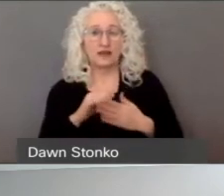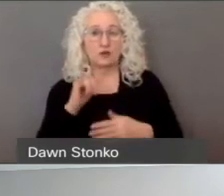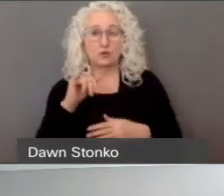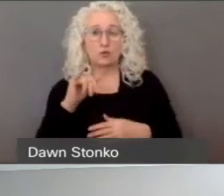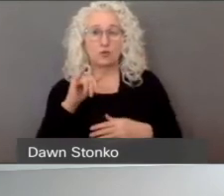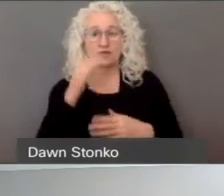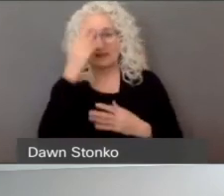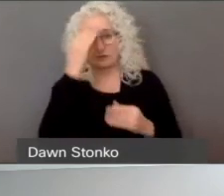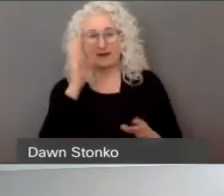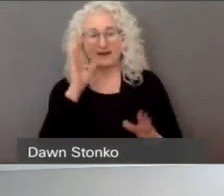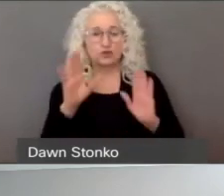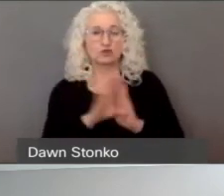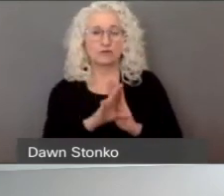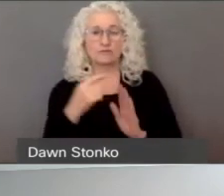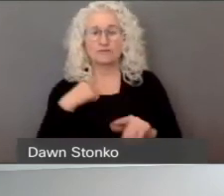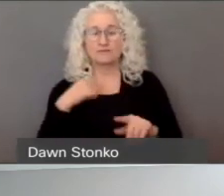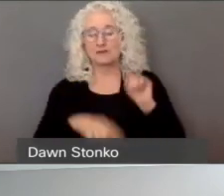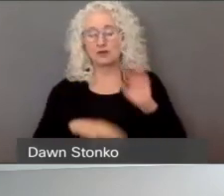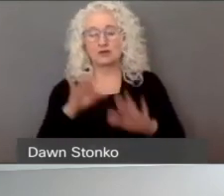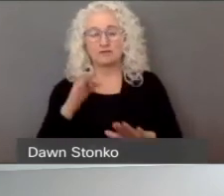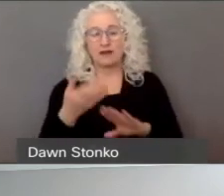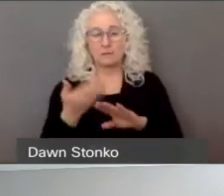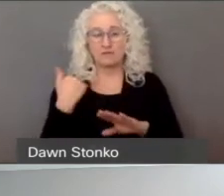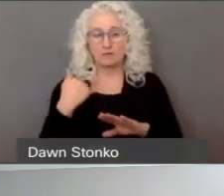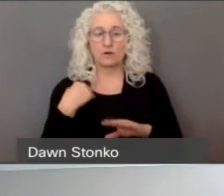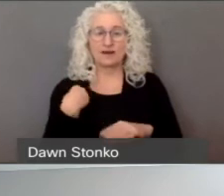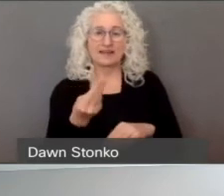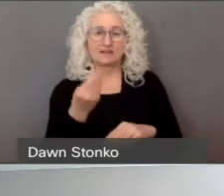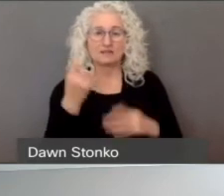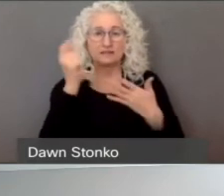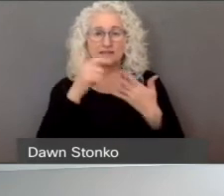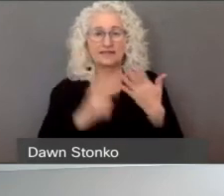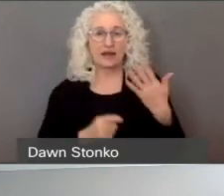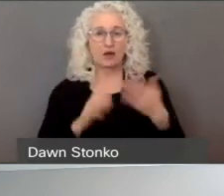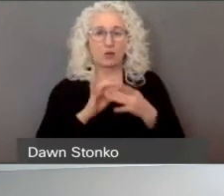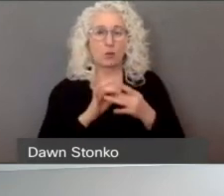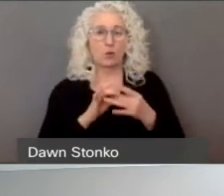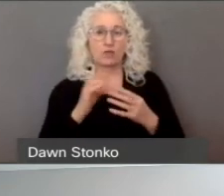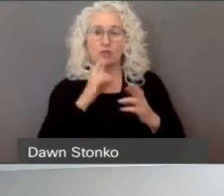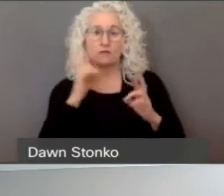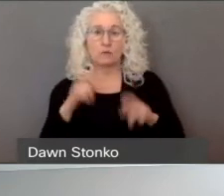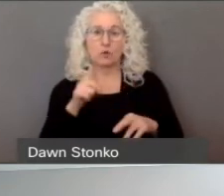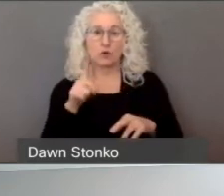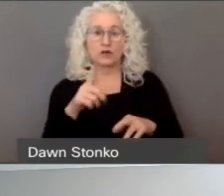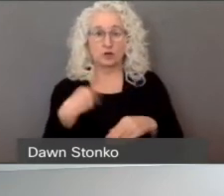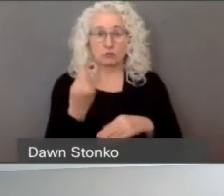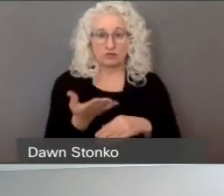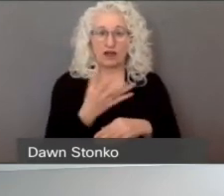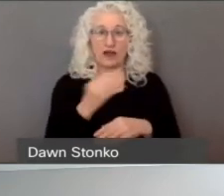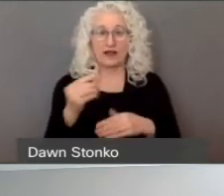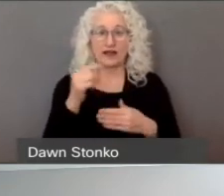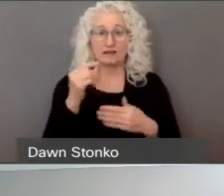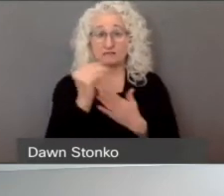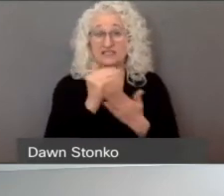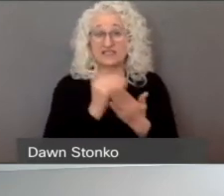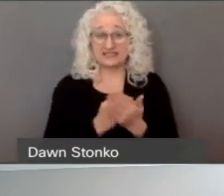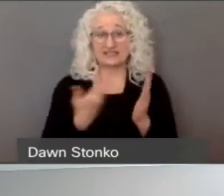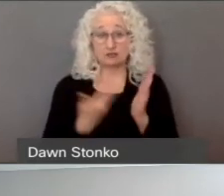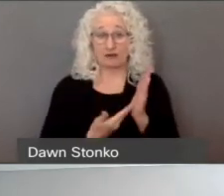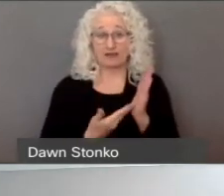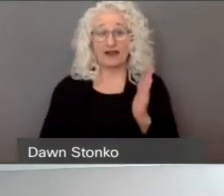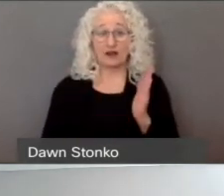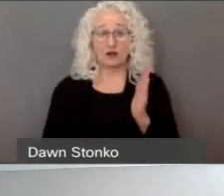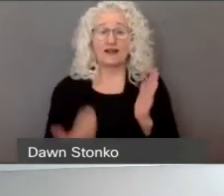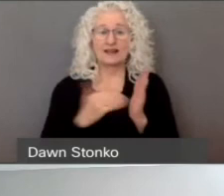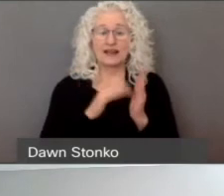that I couldn't find before, it gives you detail on the reporting that you provide, and it's listed right there. So